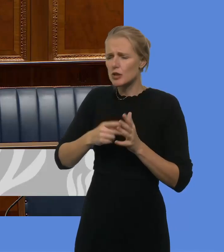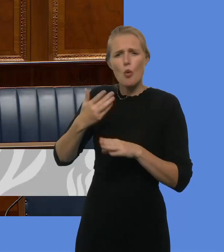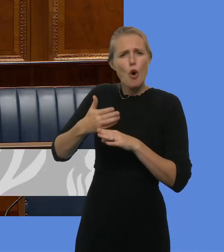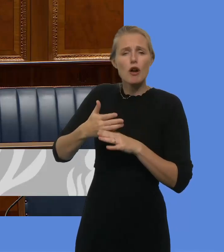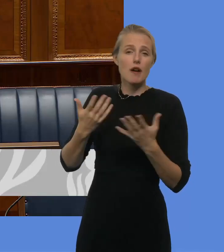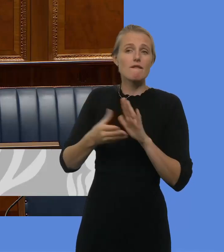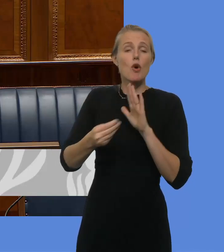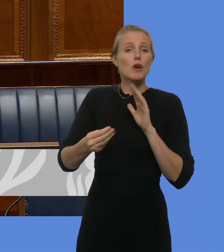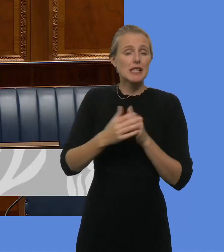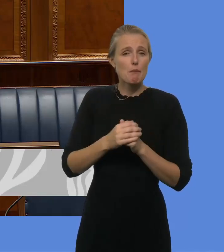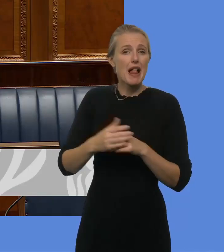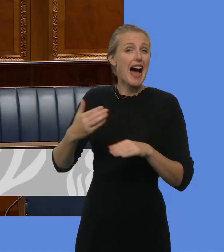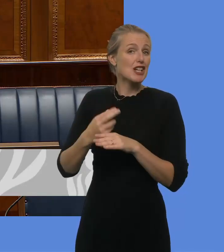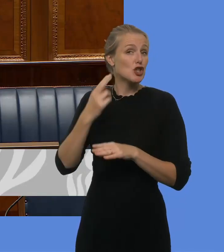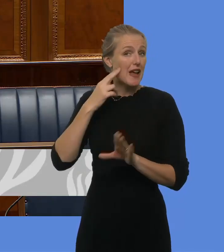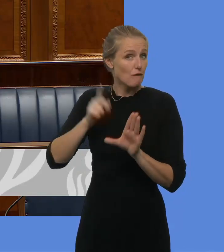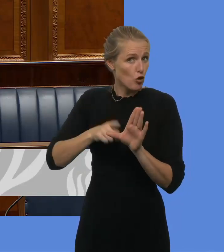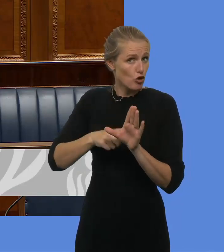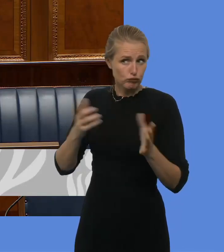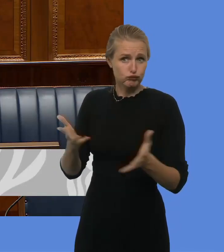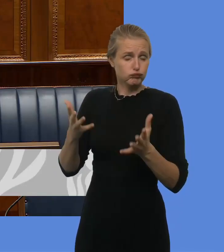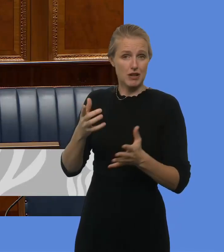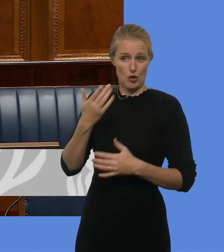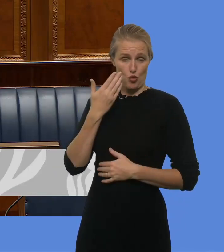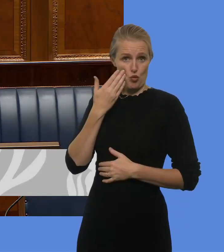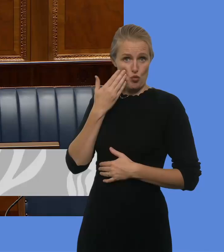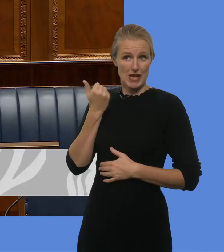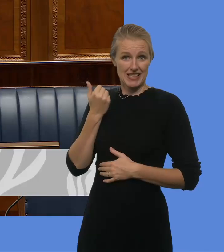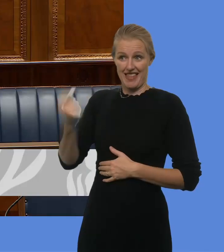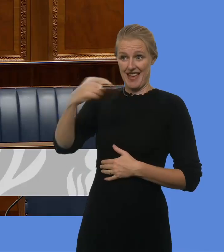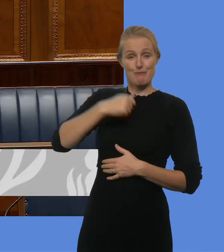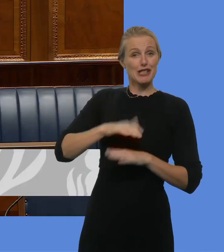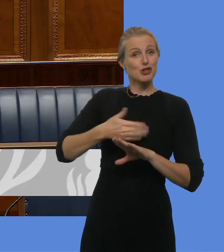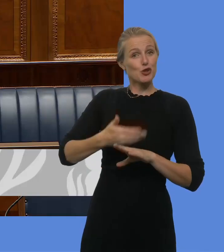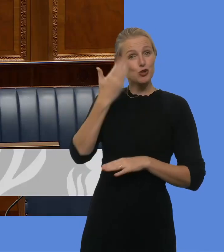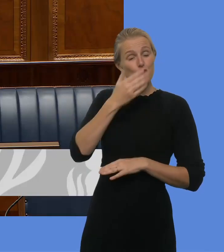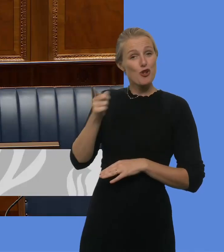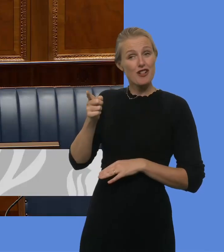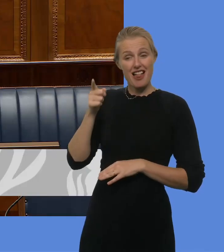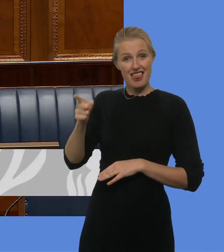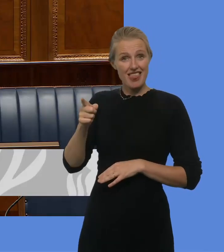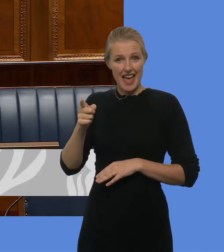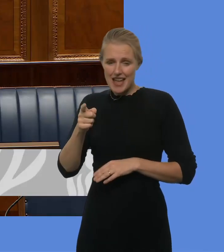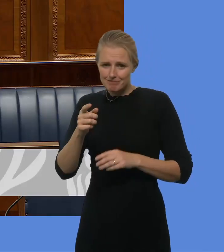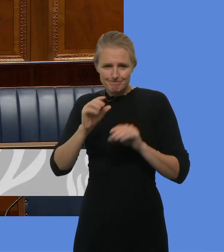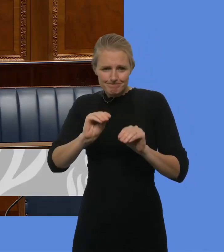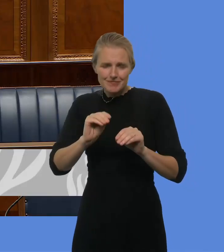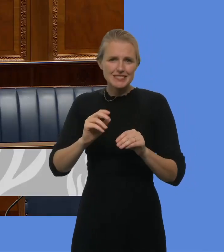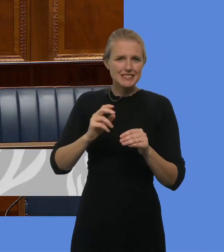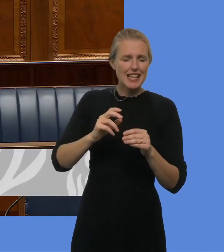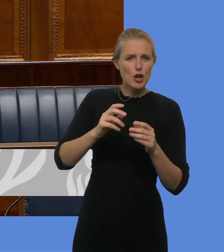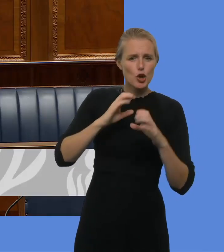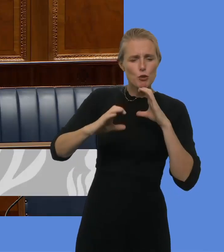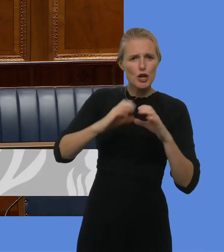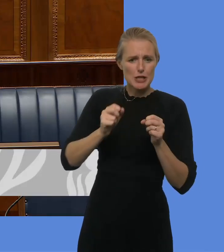like to highlight Action Deaf Youth, who came recently to my son's school to highlight communication methods with deaf or hearing